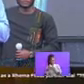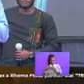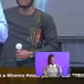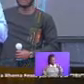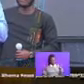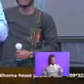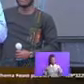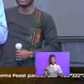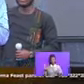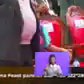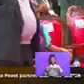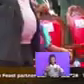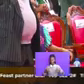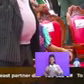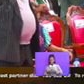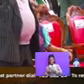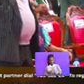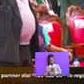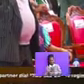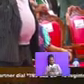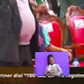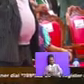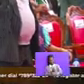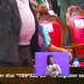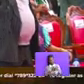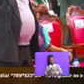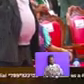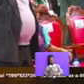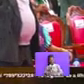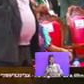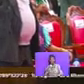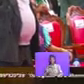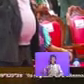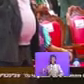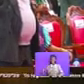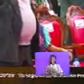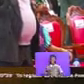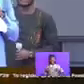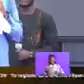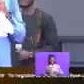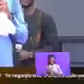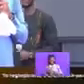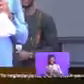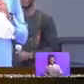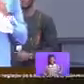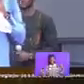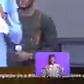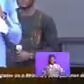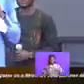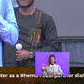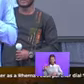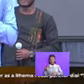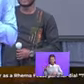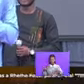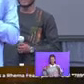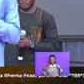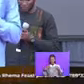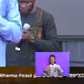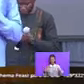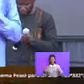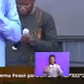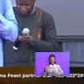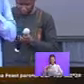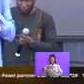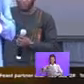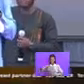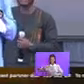the angel of healing when they were singing the song you are the Lord that healed me the angels of healing was carrying healing